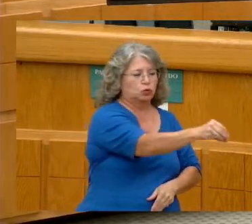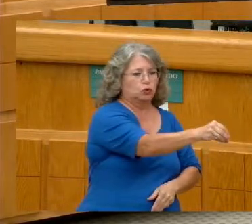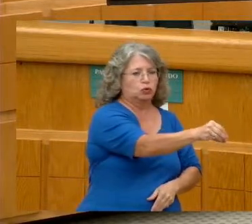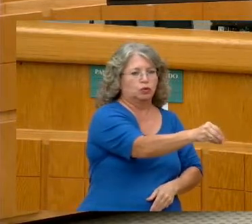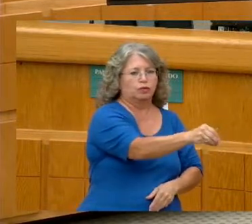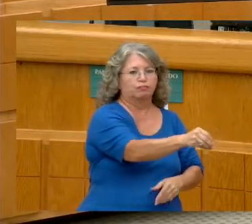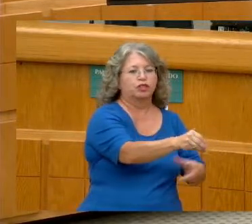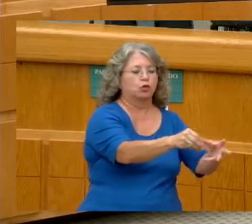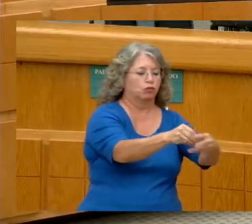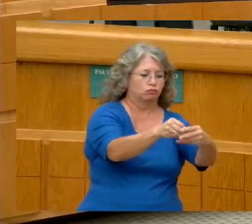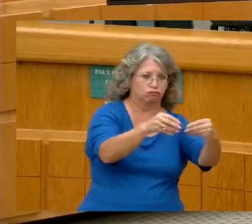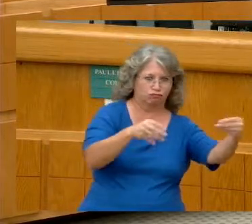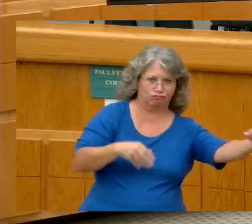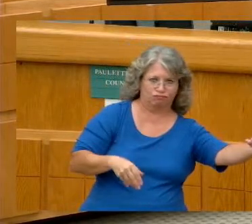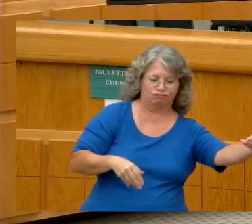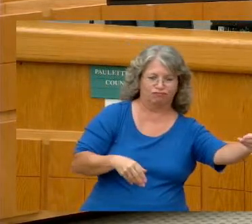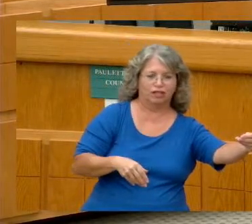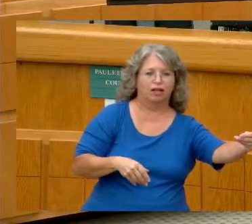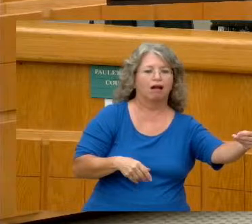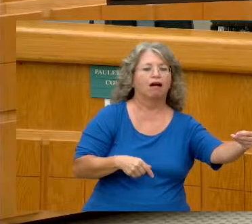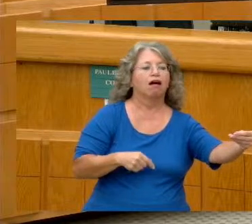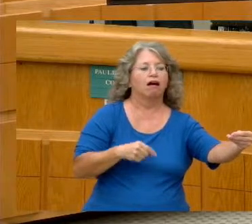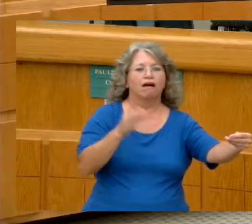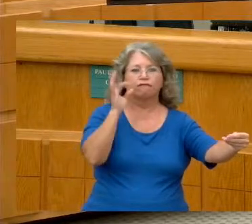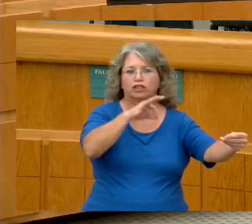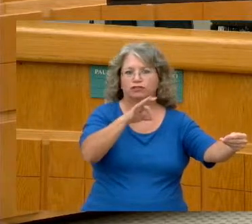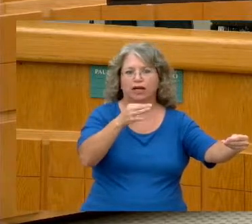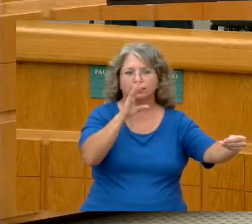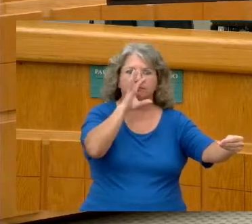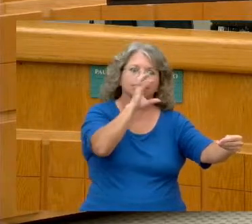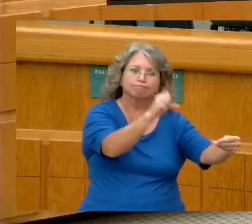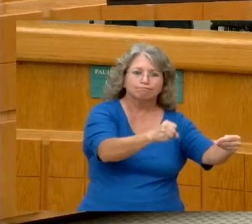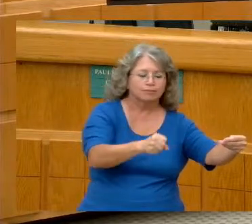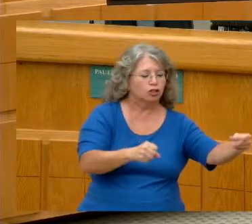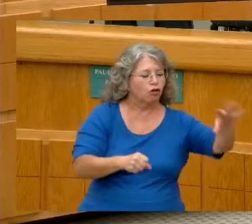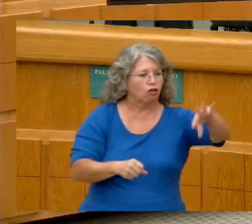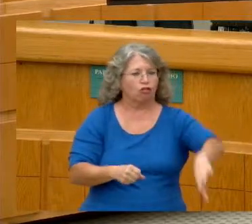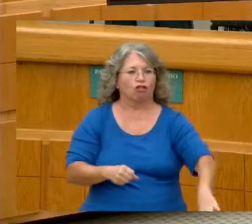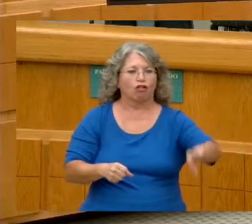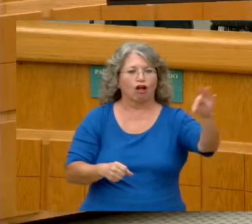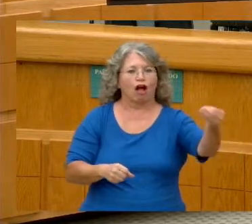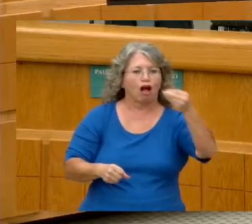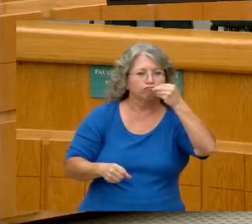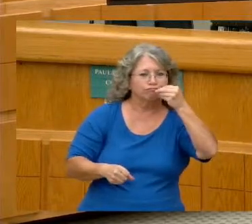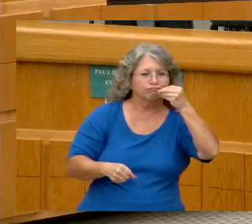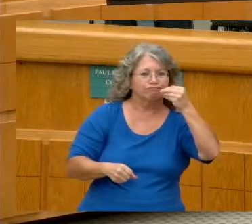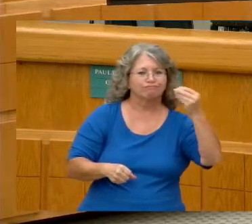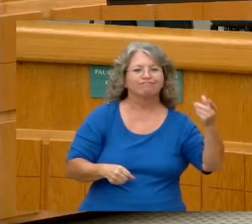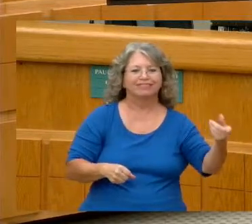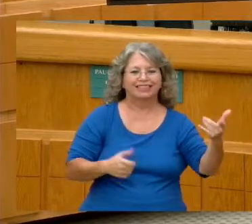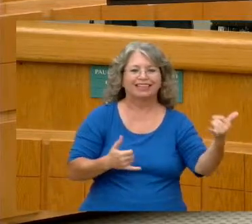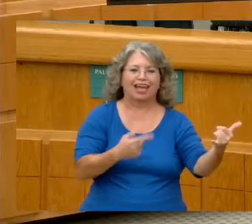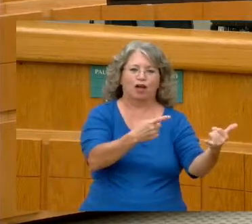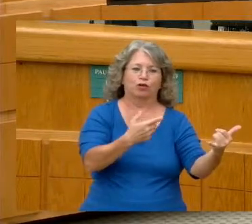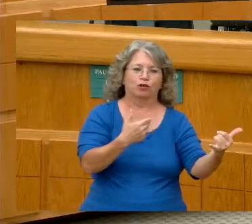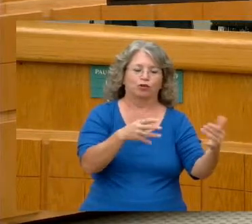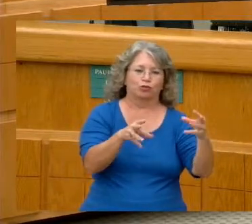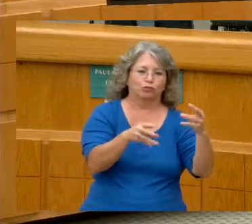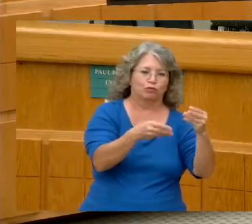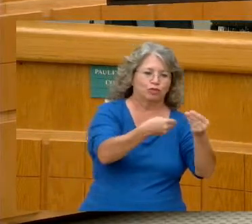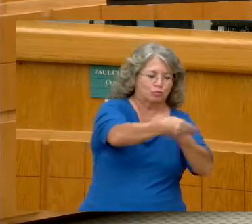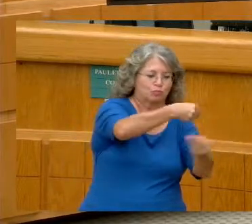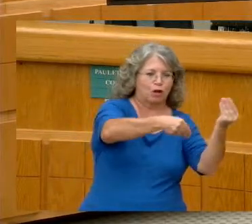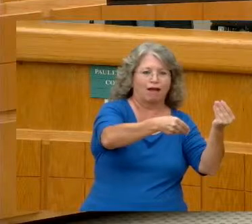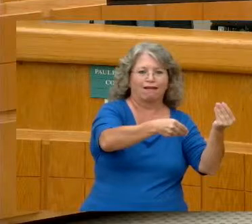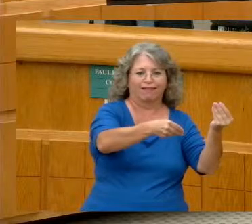French fries. Now you could potentially have picked up COVID-19. So these are all examples of how COVID-19 can be easily